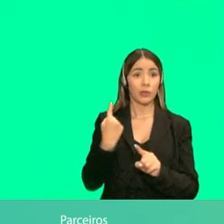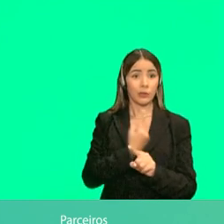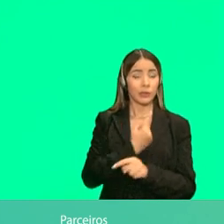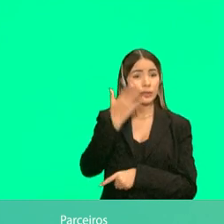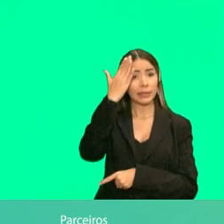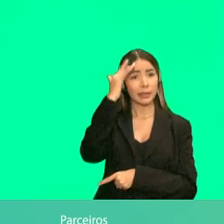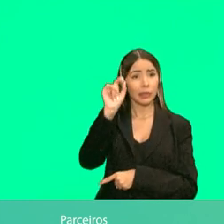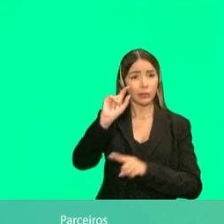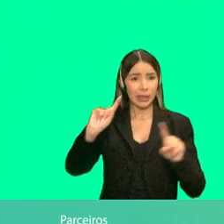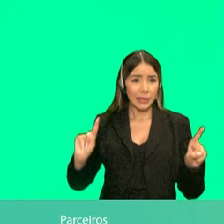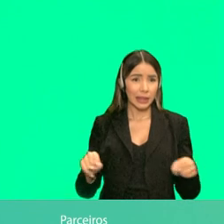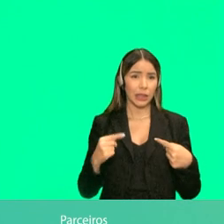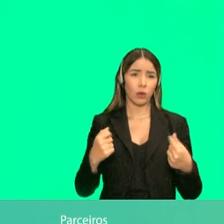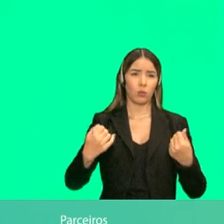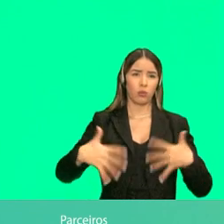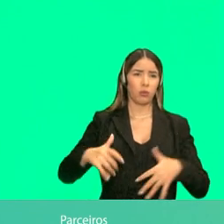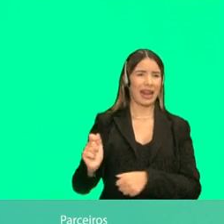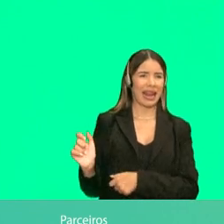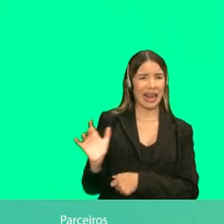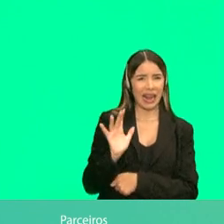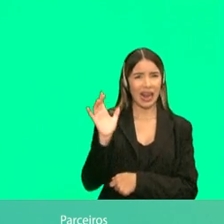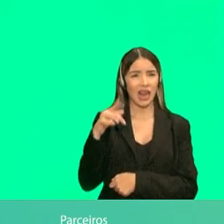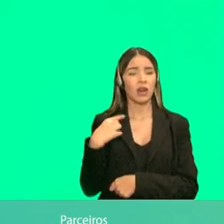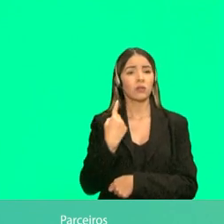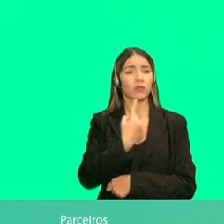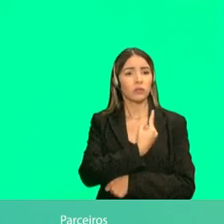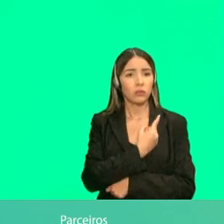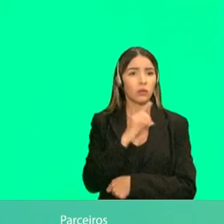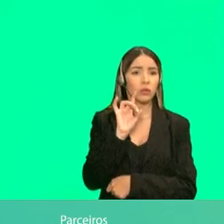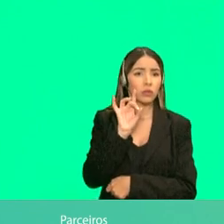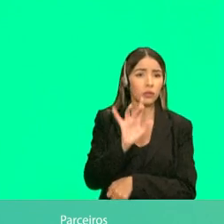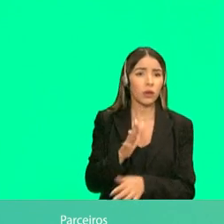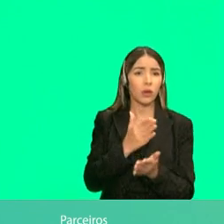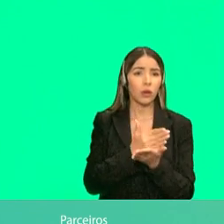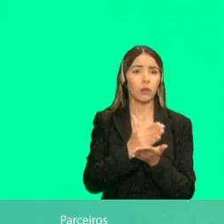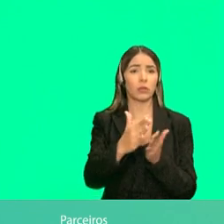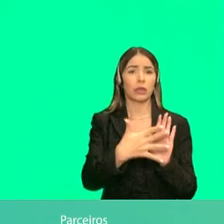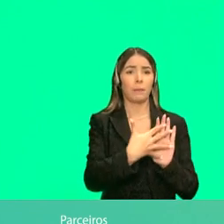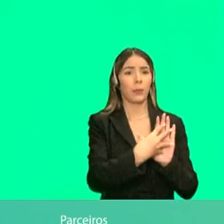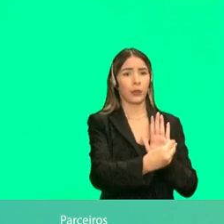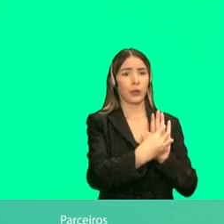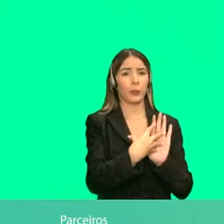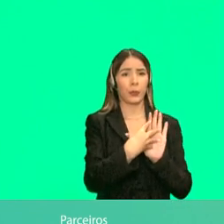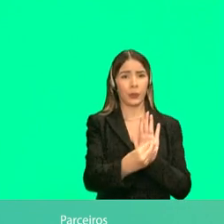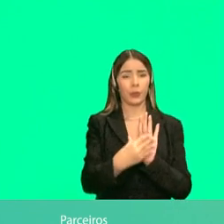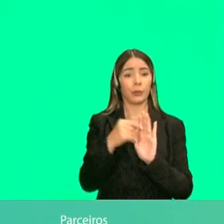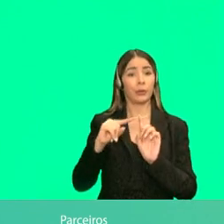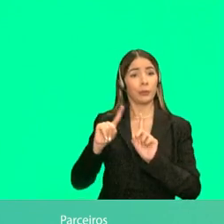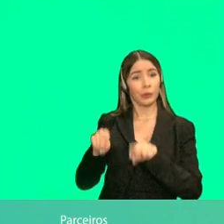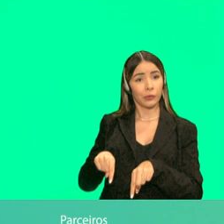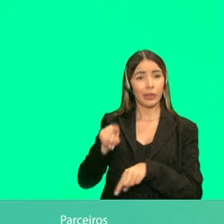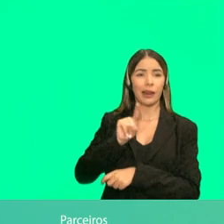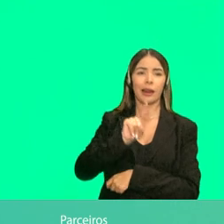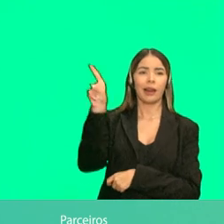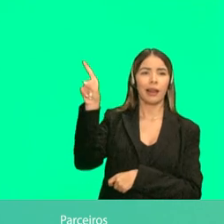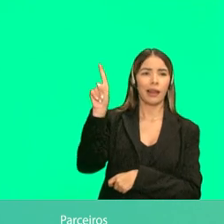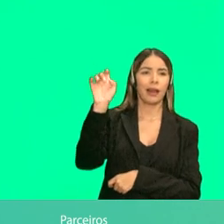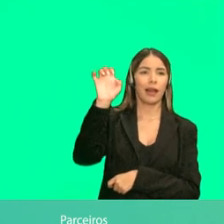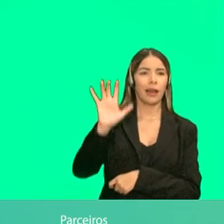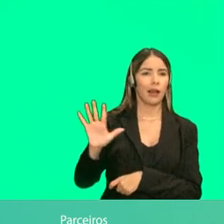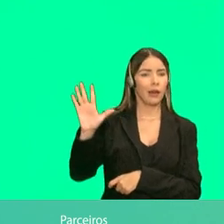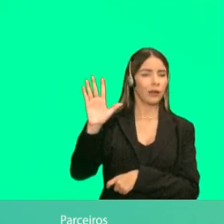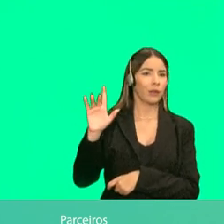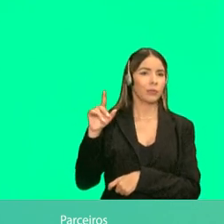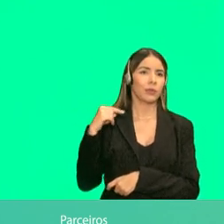customers, clients, and government, and I think it's the ideal